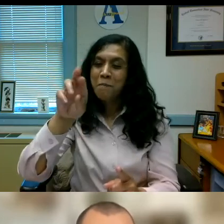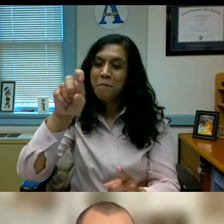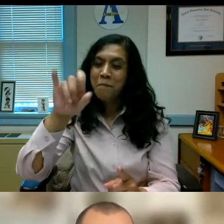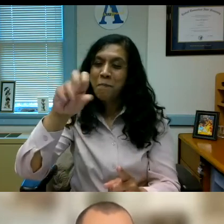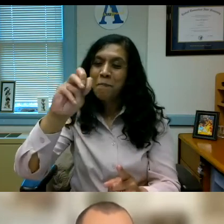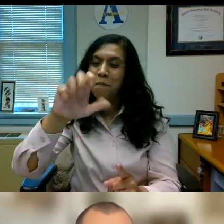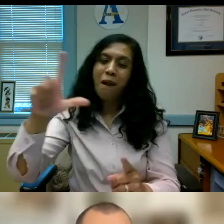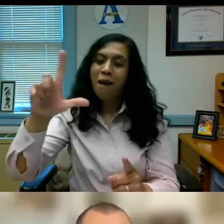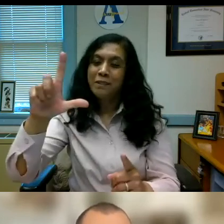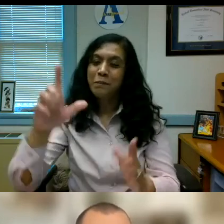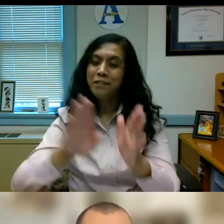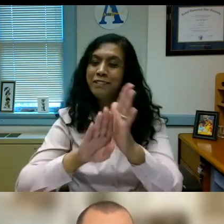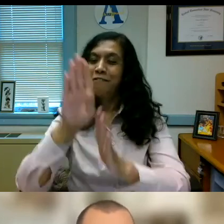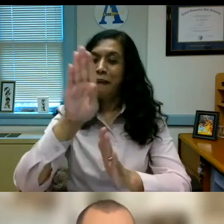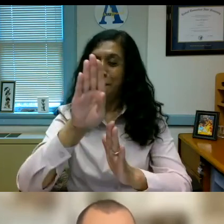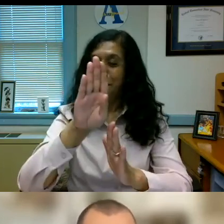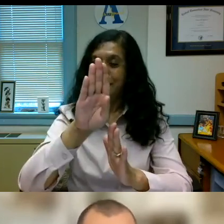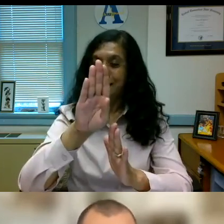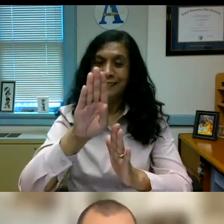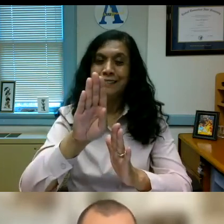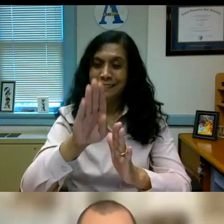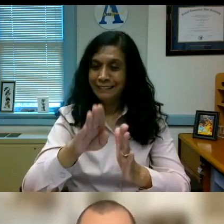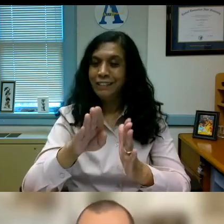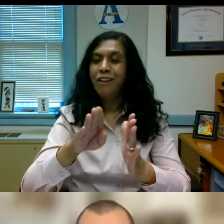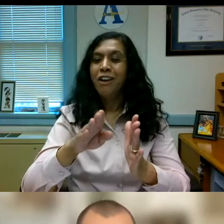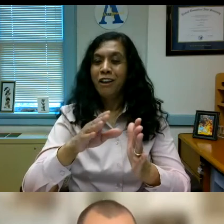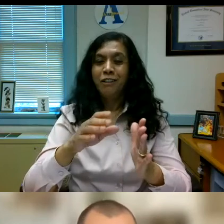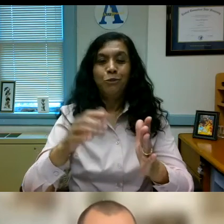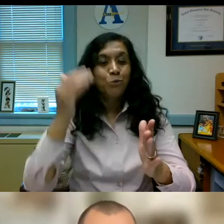all of you know about the zone of proximal development.